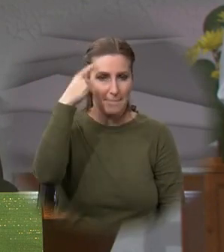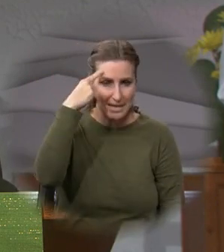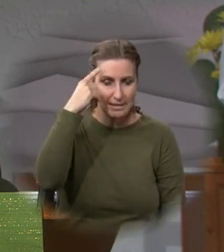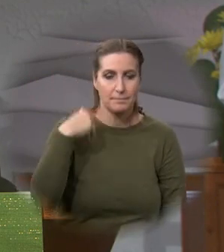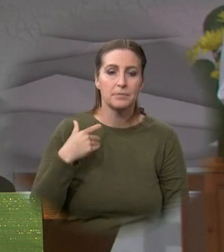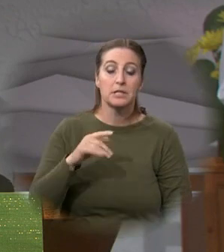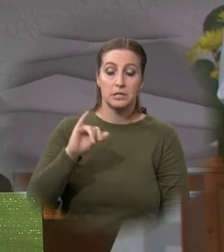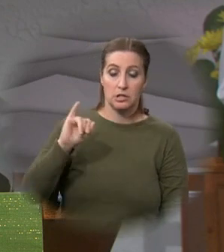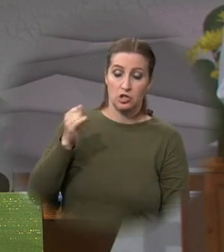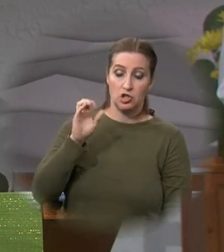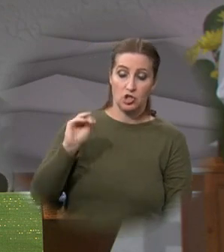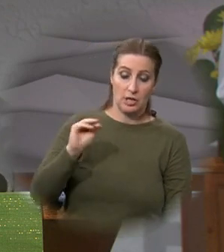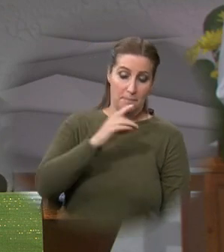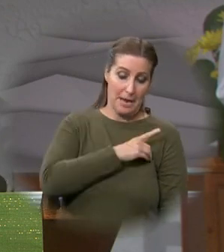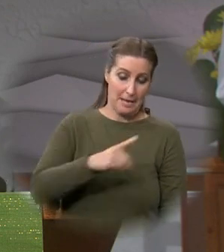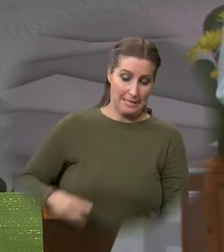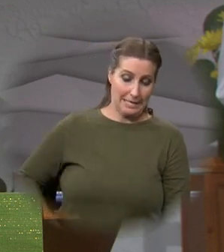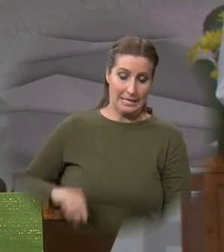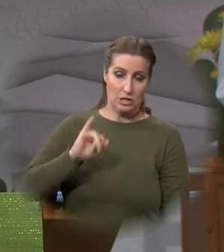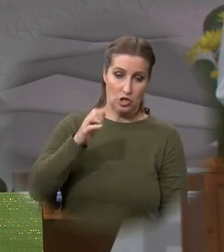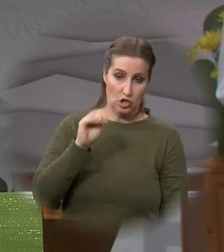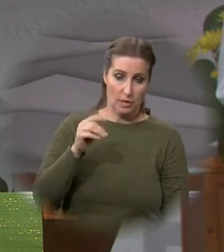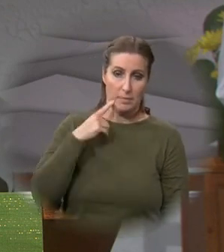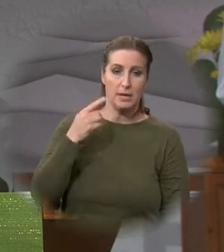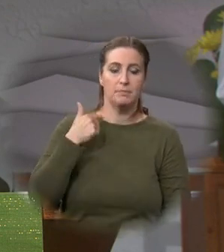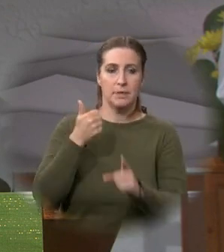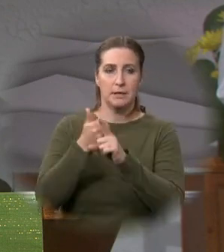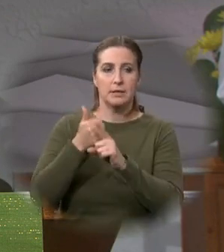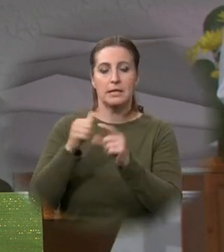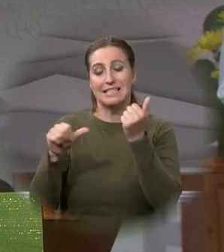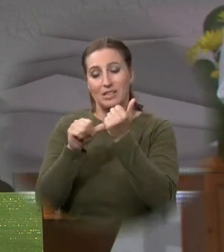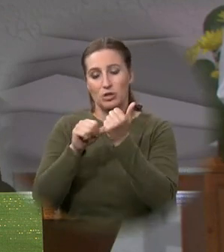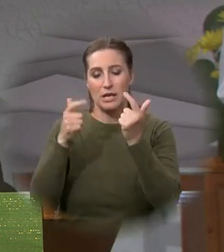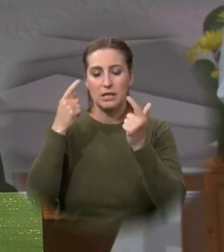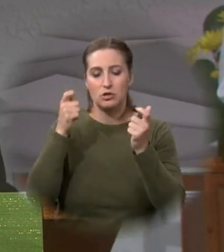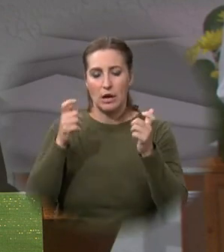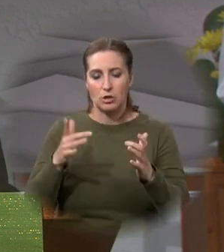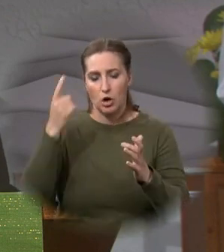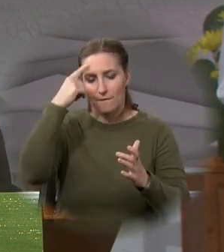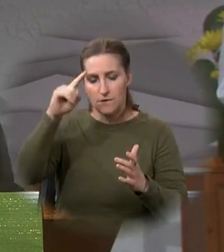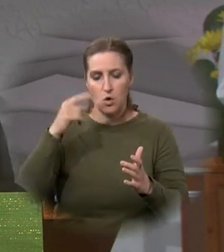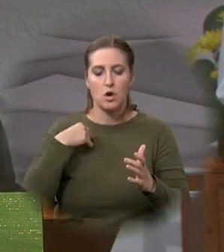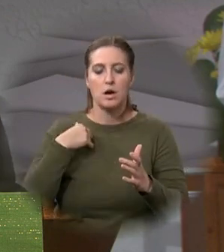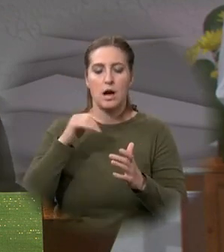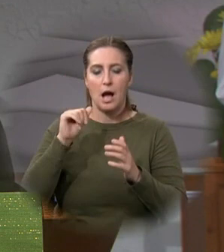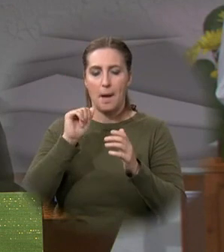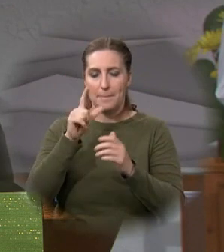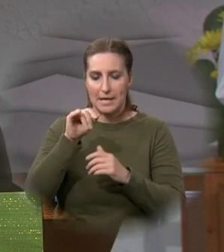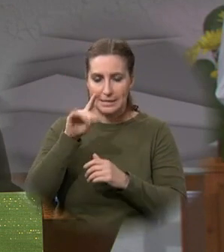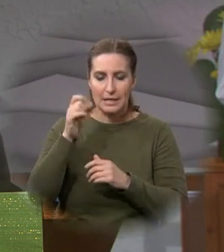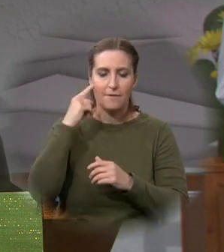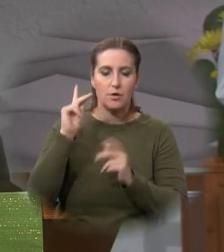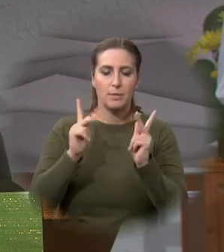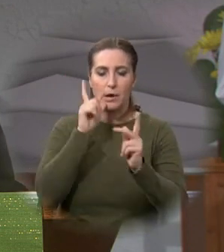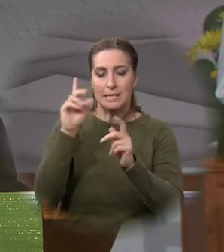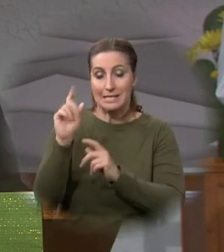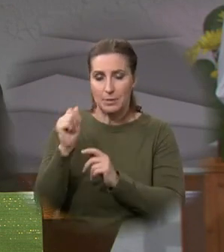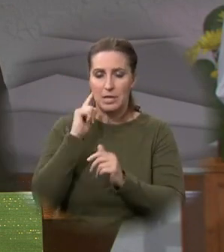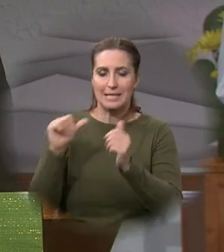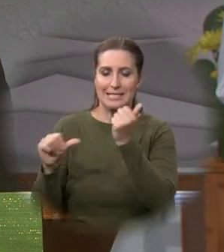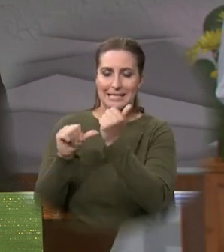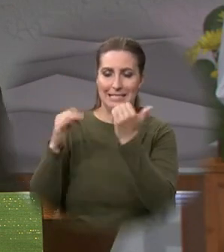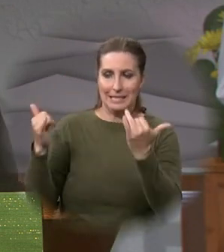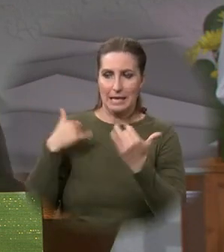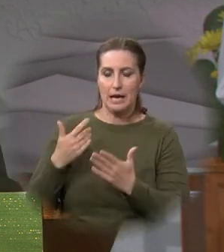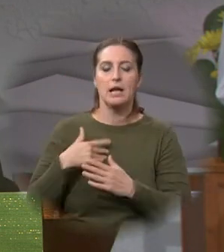Jim Hagemeyer, Associate Director of the Apostolate for the Persons with Disabilities of the Diocese of Madison, assisted at the altar. I